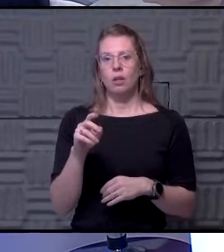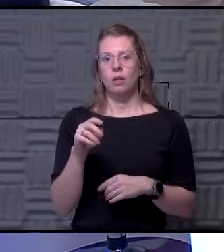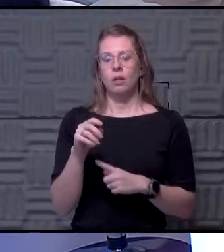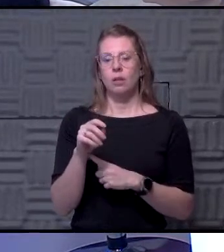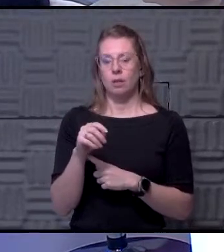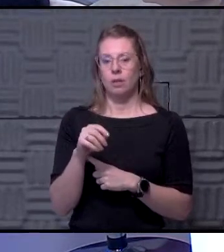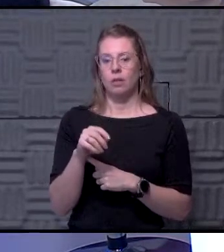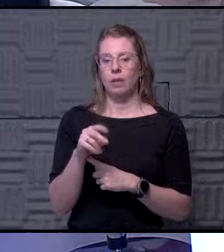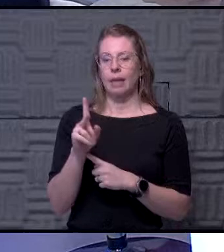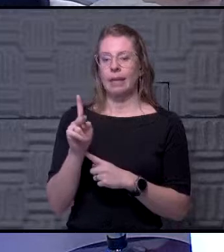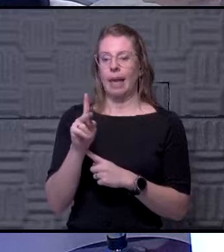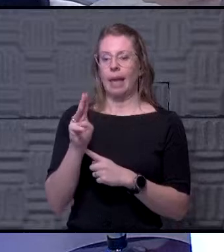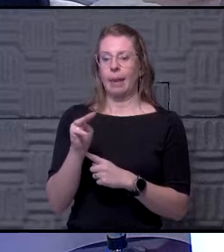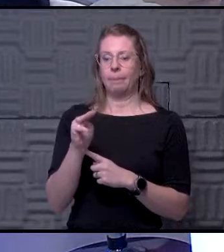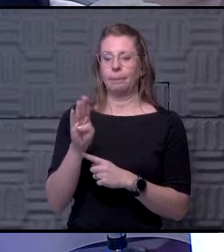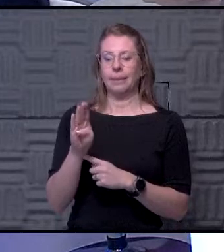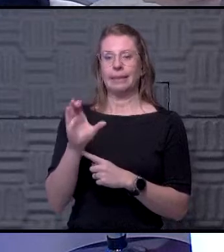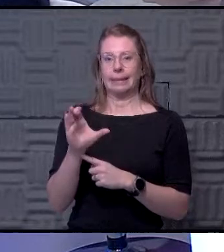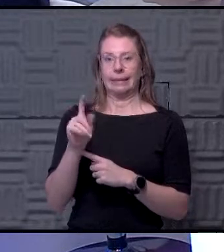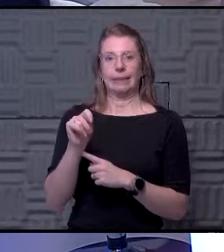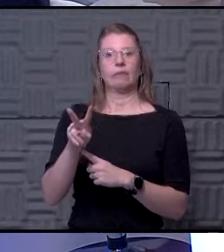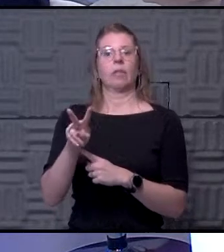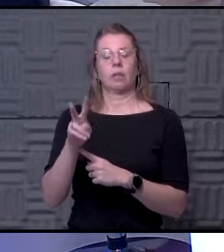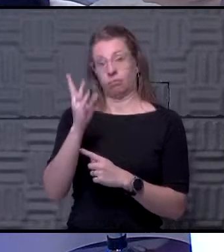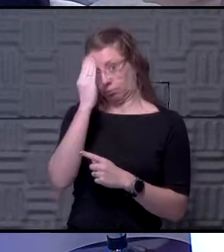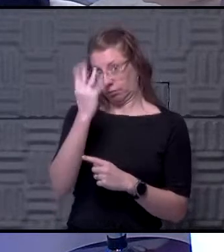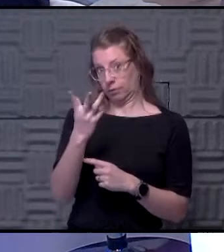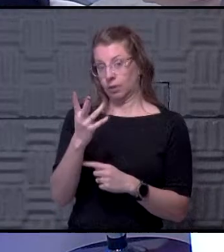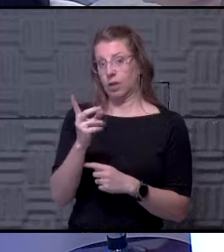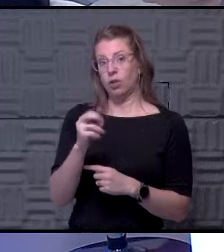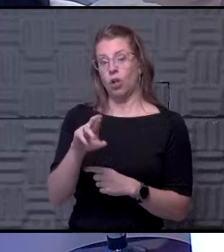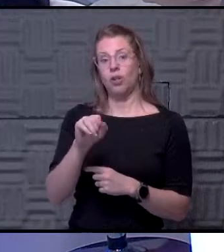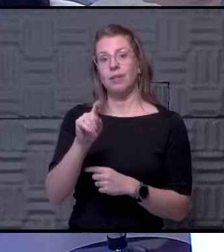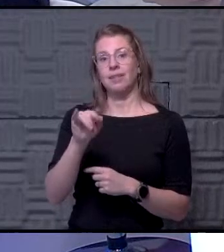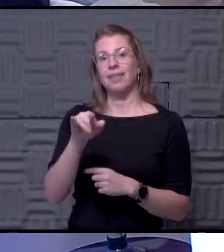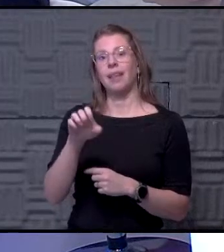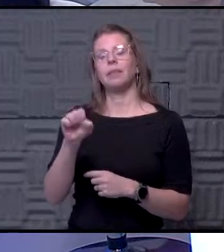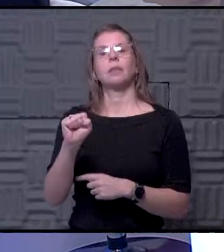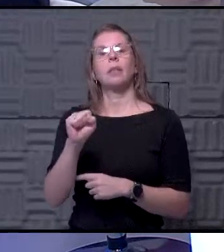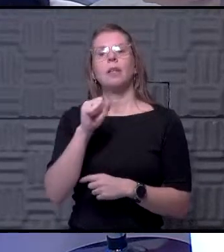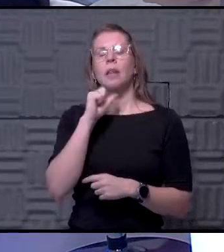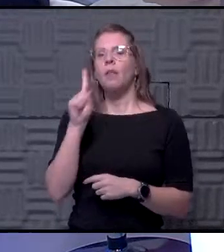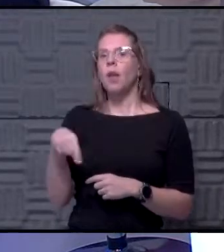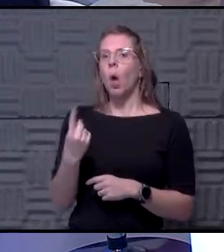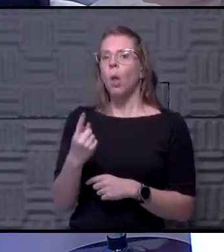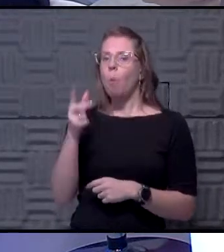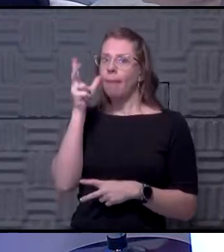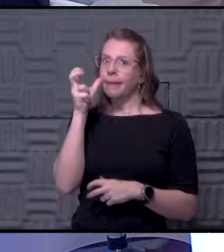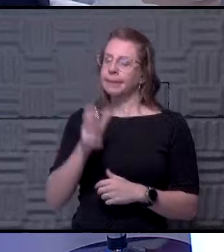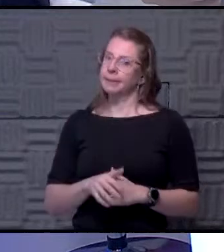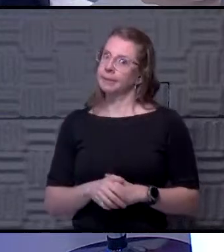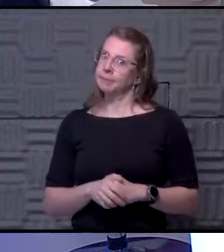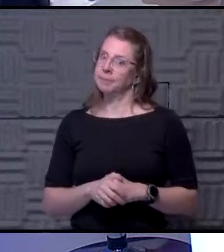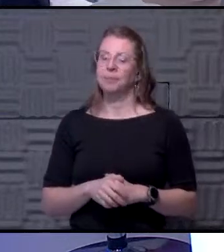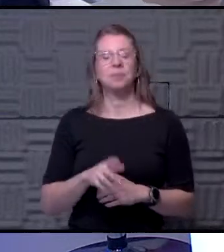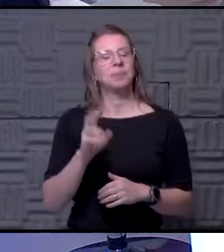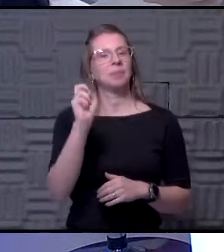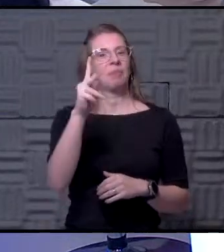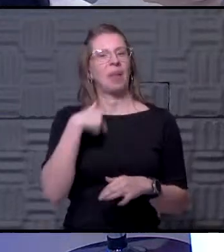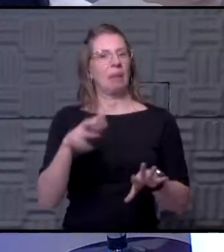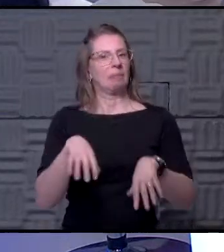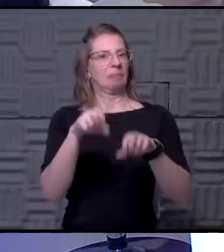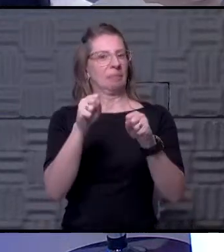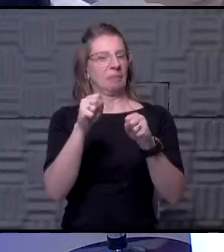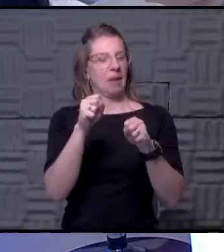with KMBC TV, wants you to know, Dr. Stites, that Cody is not the only one who listens. All right, I'm going to take that. I'll remember that,